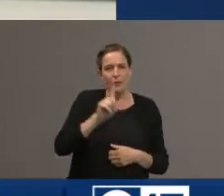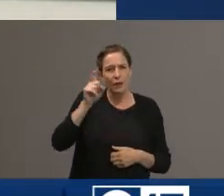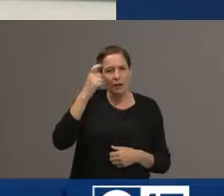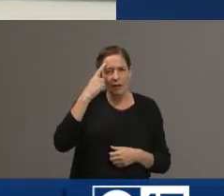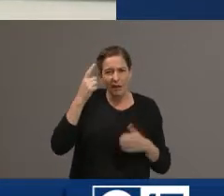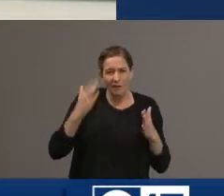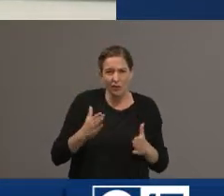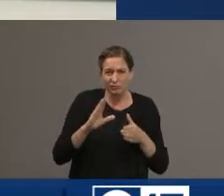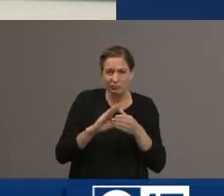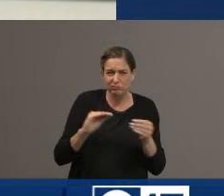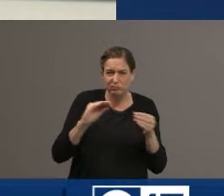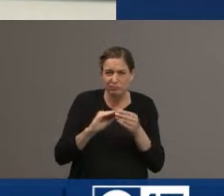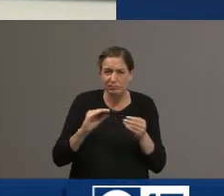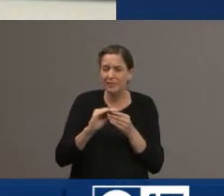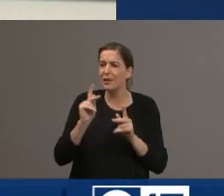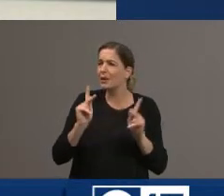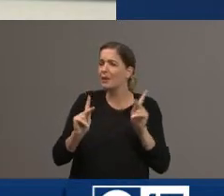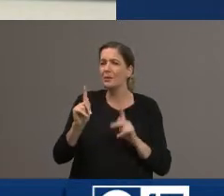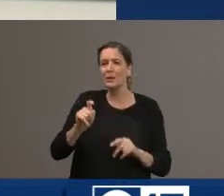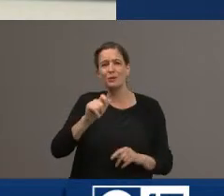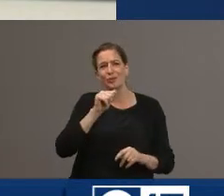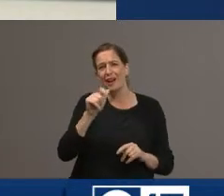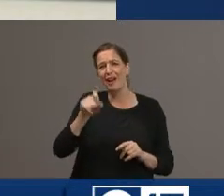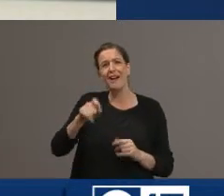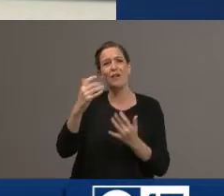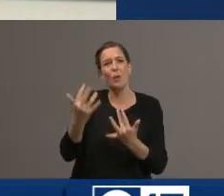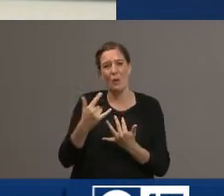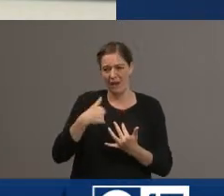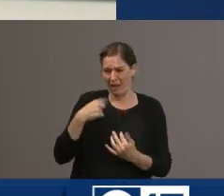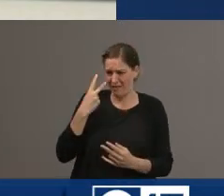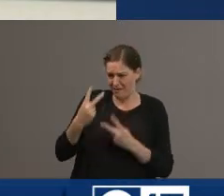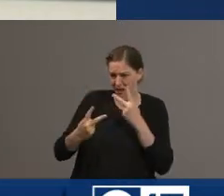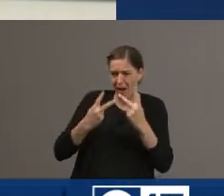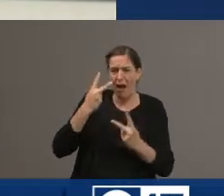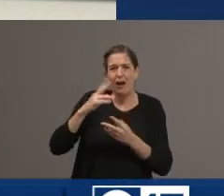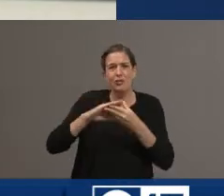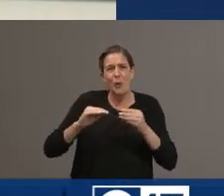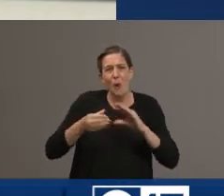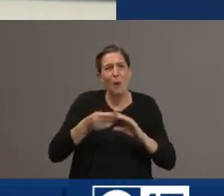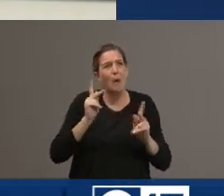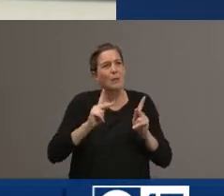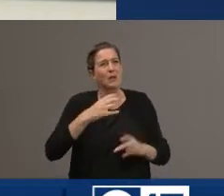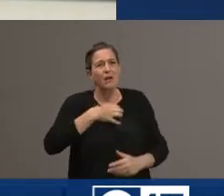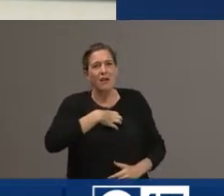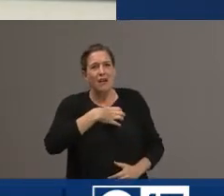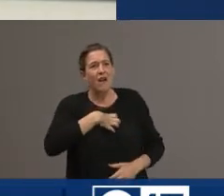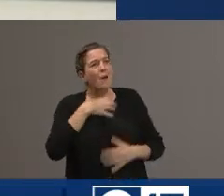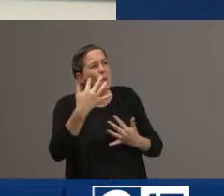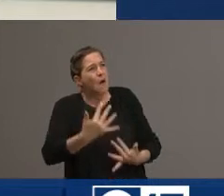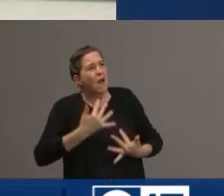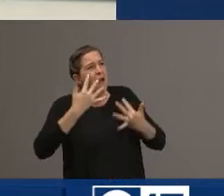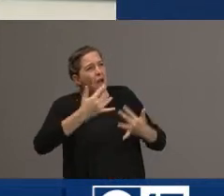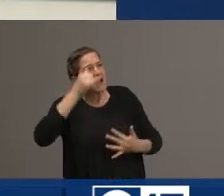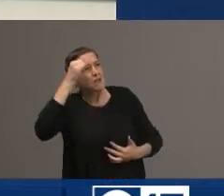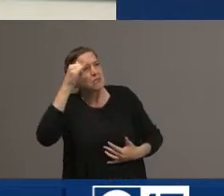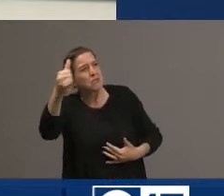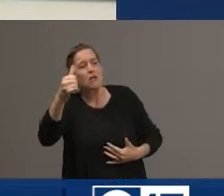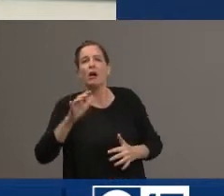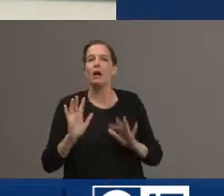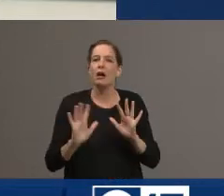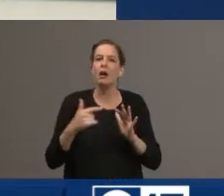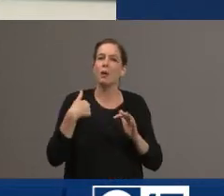stories I saw as people were waiting. We're working with our private sector partners. We're calling up the National Guard